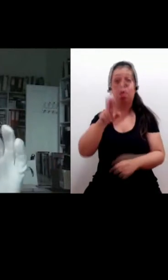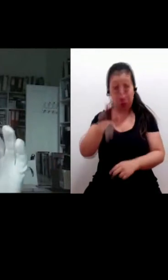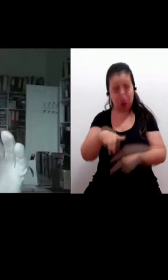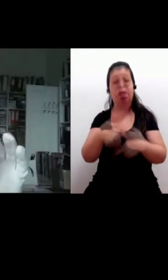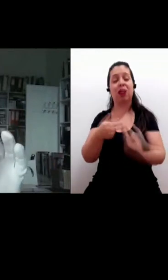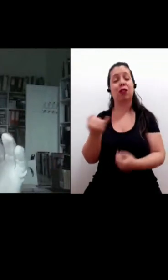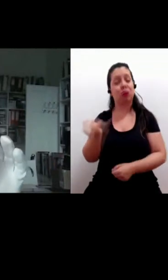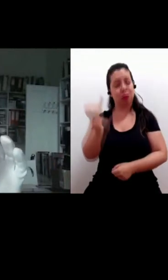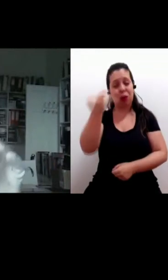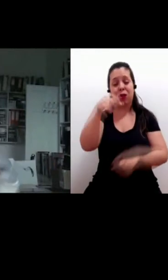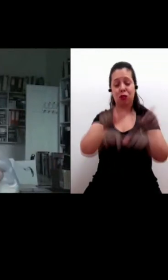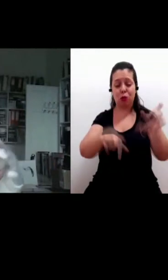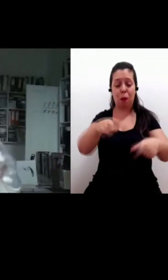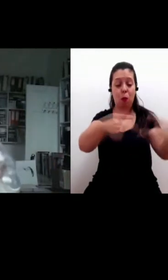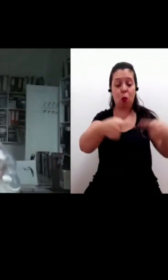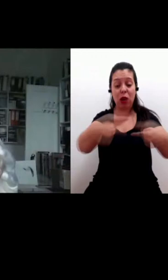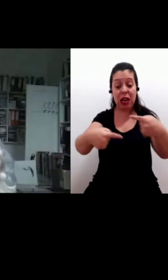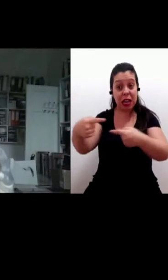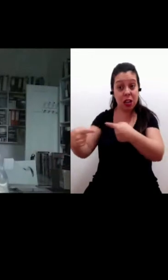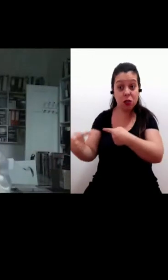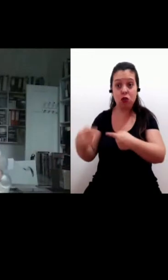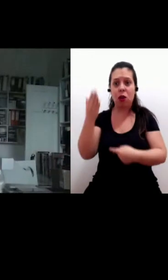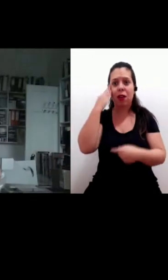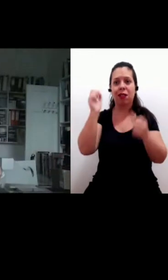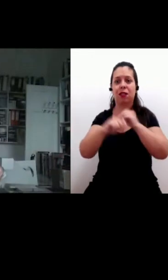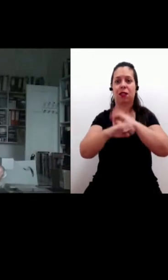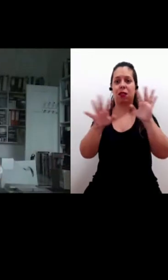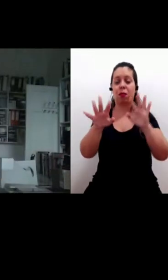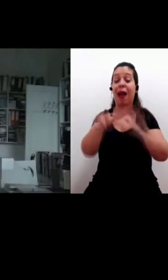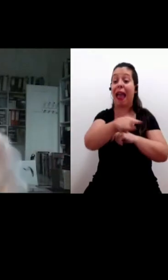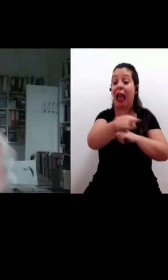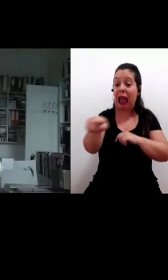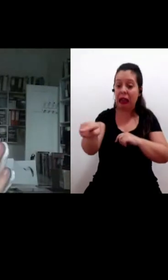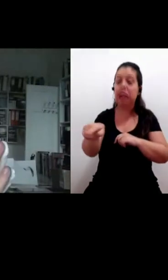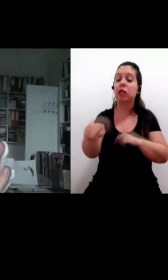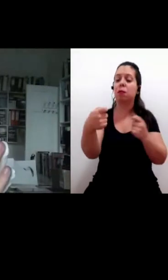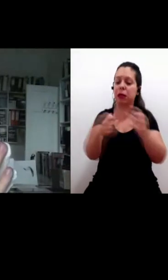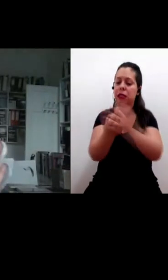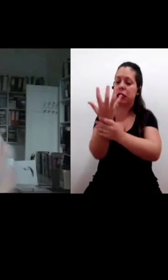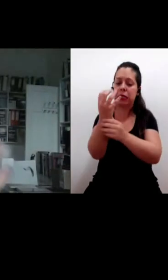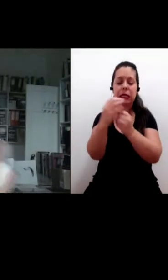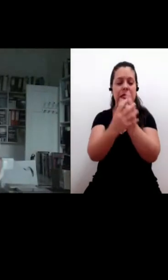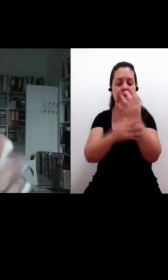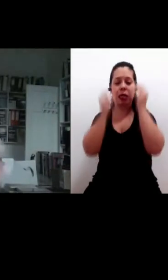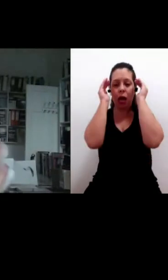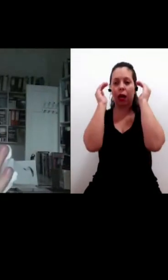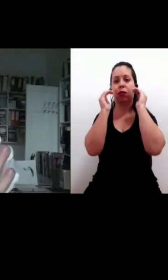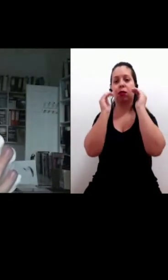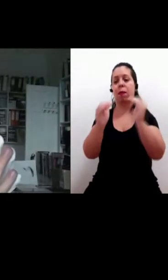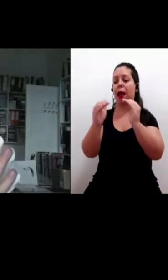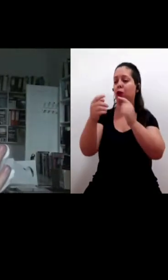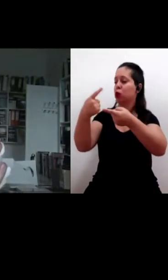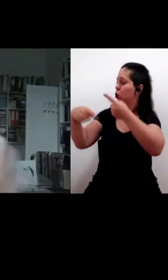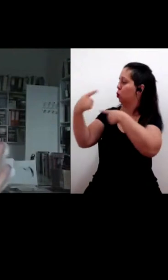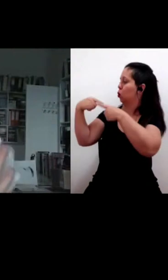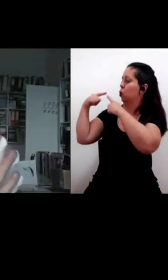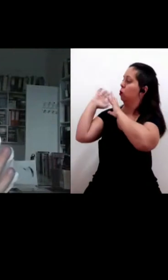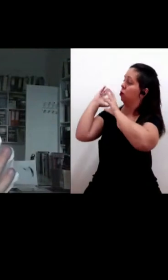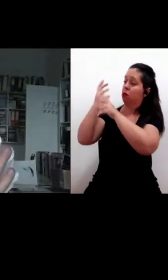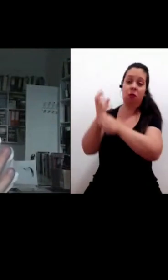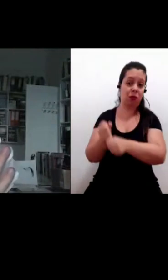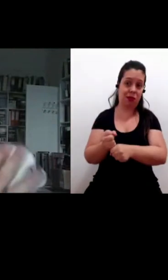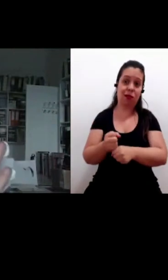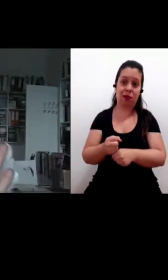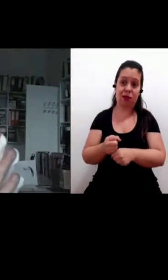Our politicians have to wear these white gloves. They have to have that respect to our heritage, because that's why